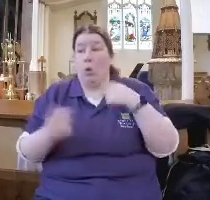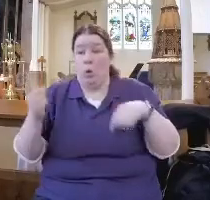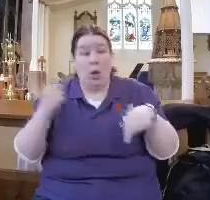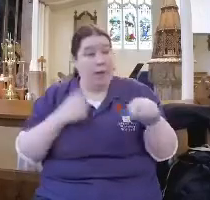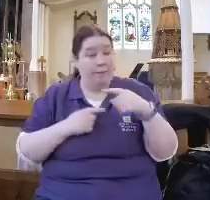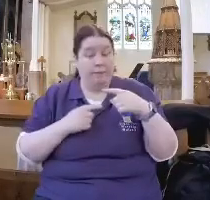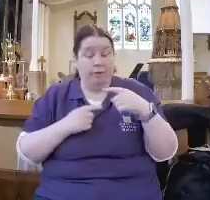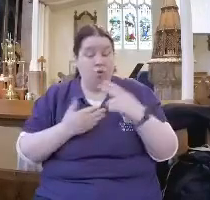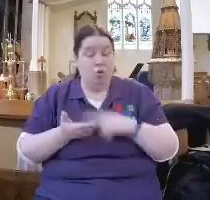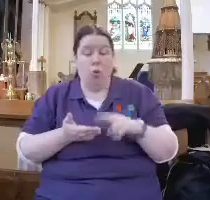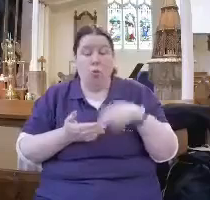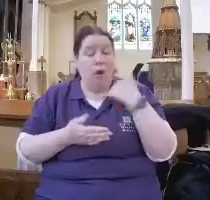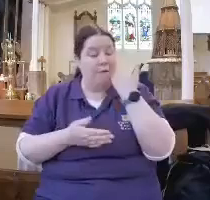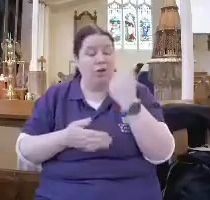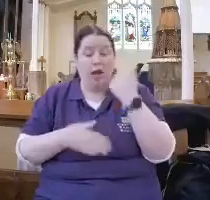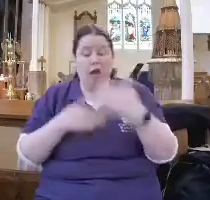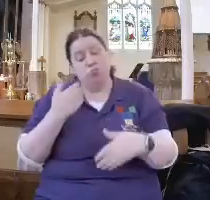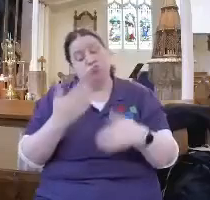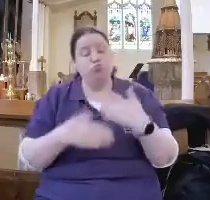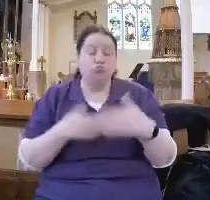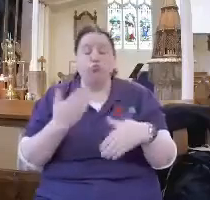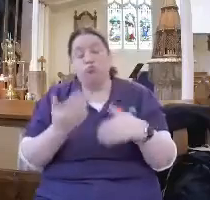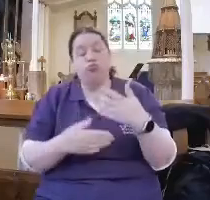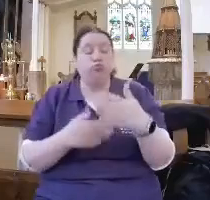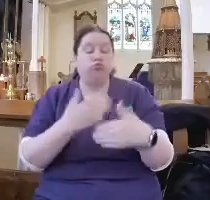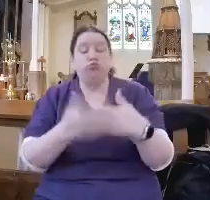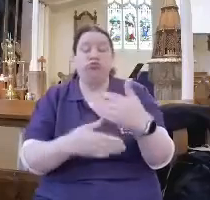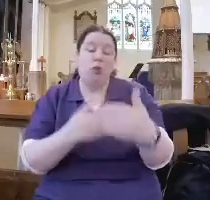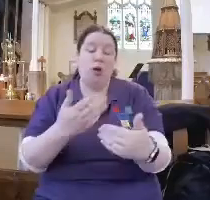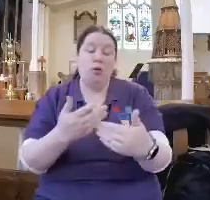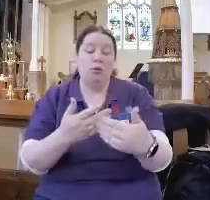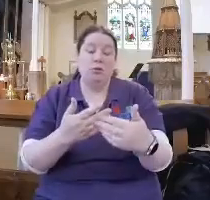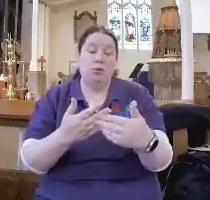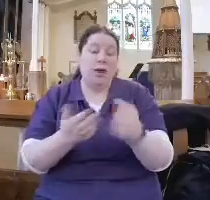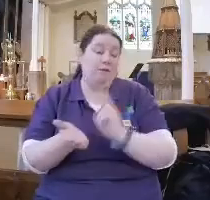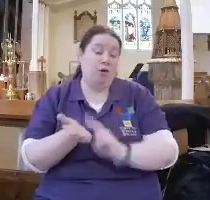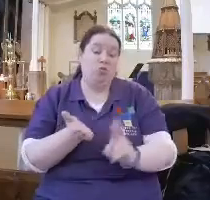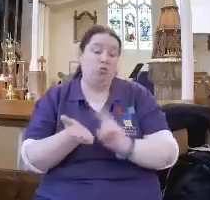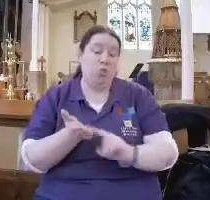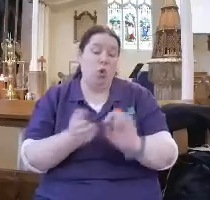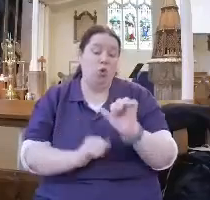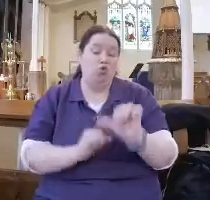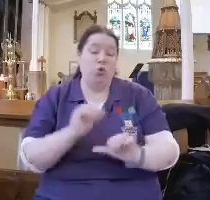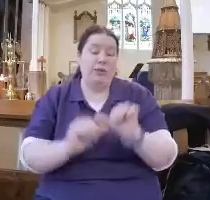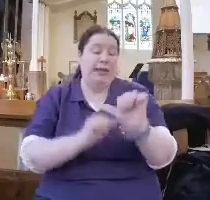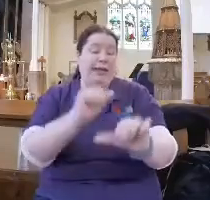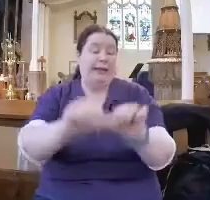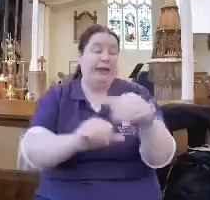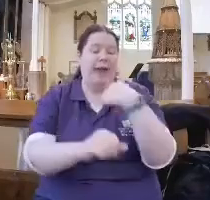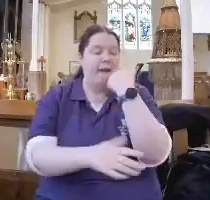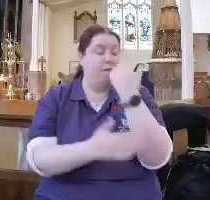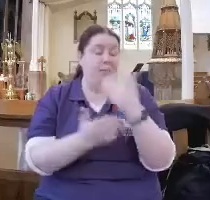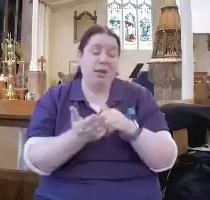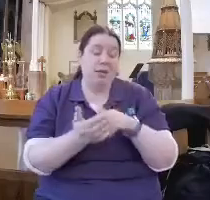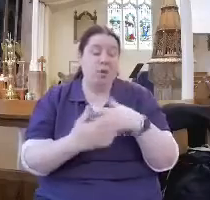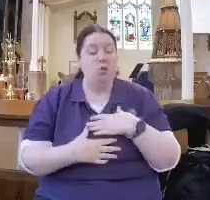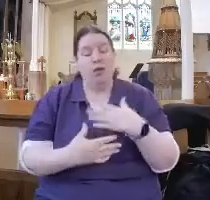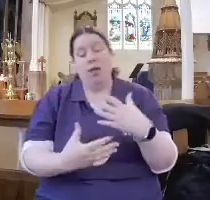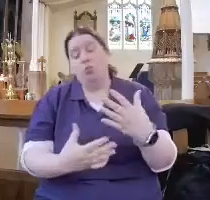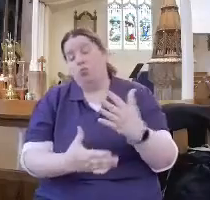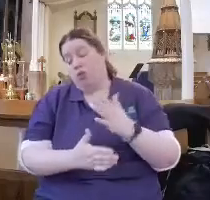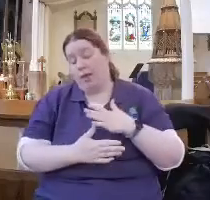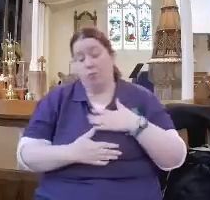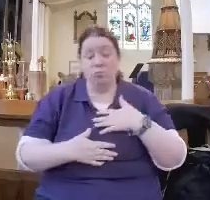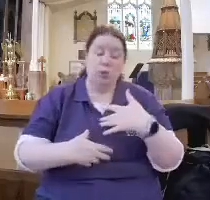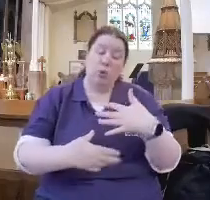in our life at the moment. Our life is built around a rhythm. Minute by minute, we breathe in, we breathe